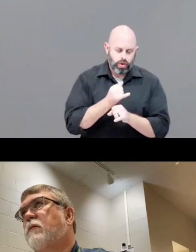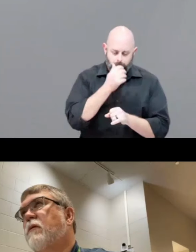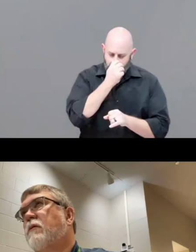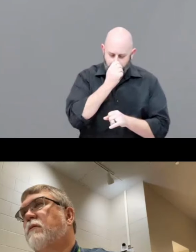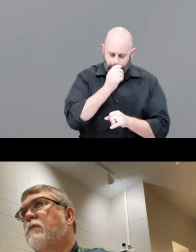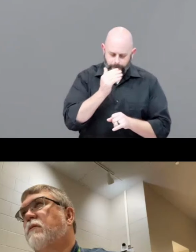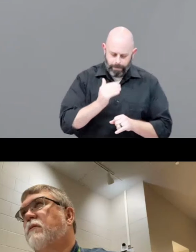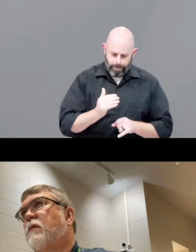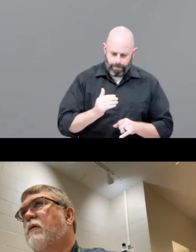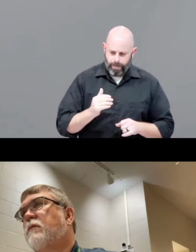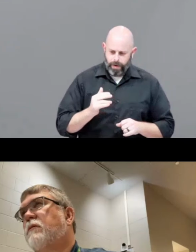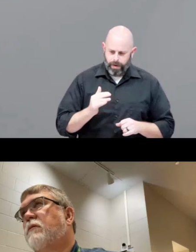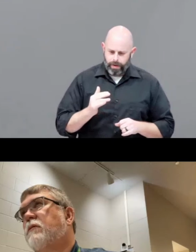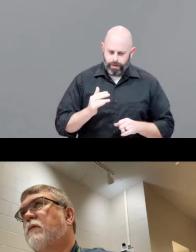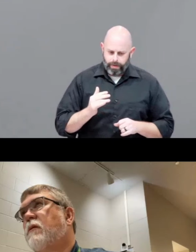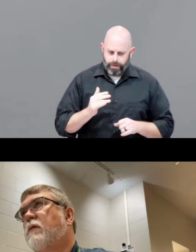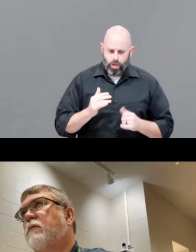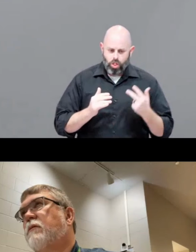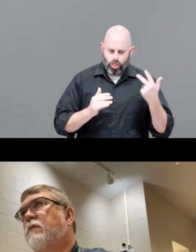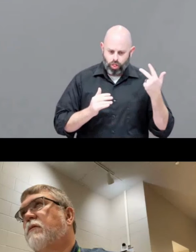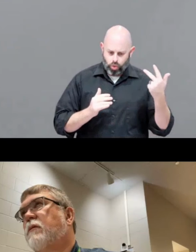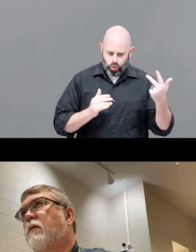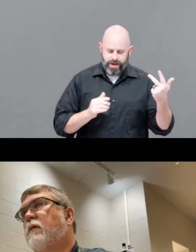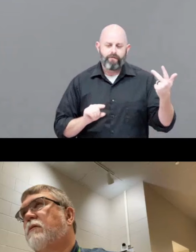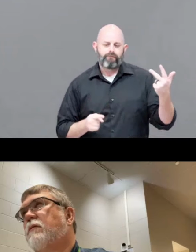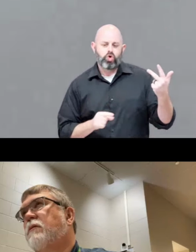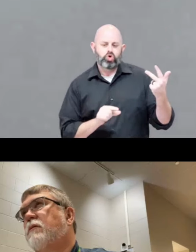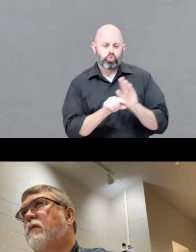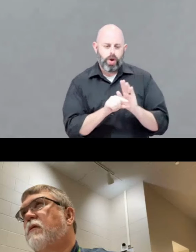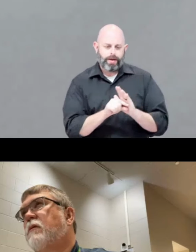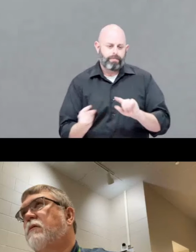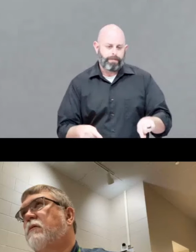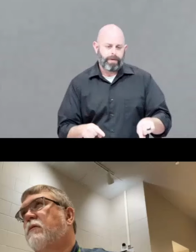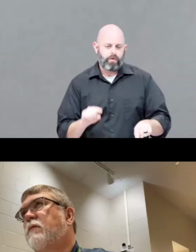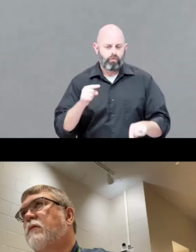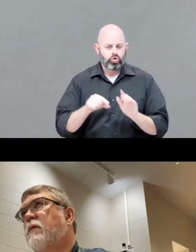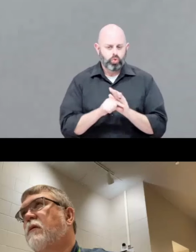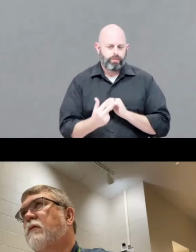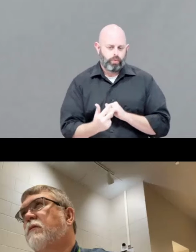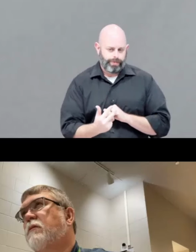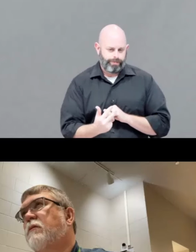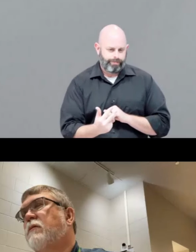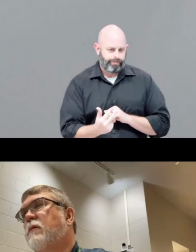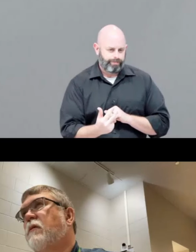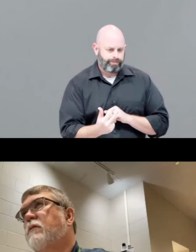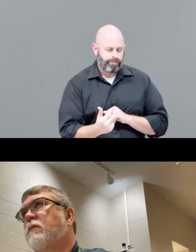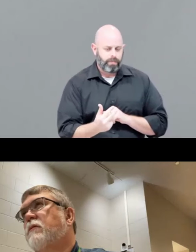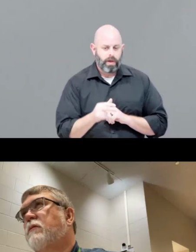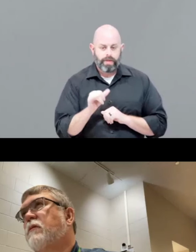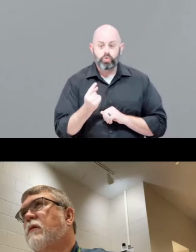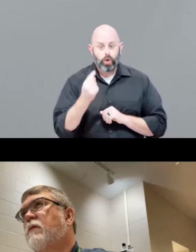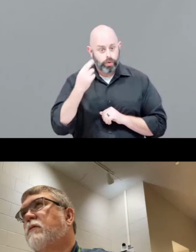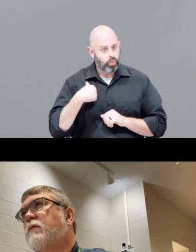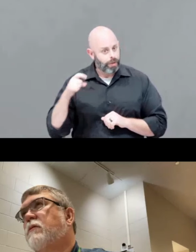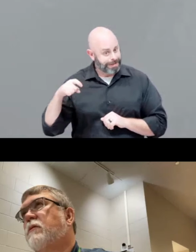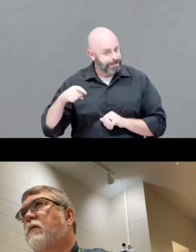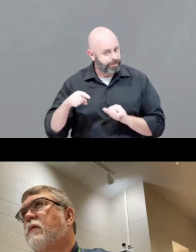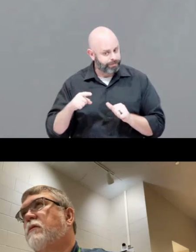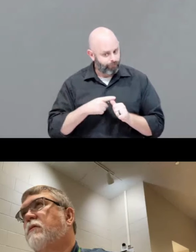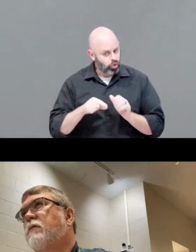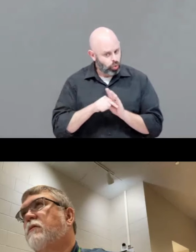then we have 3 first graders that are coming in. And that's one of the reasons we need a first